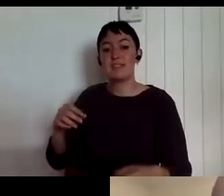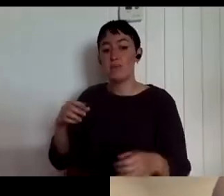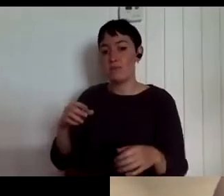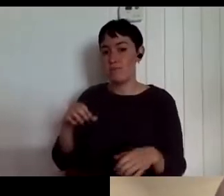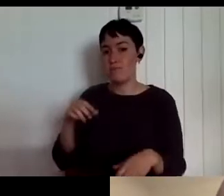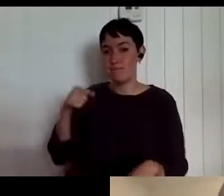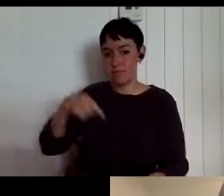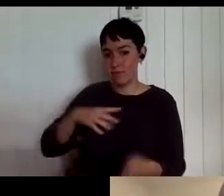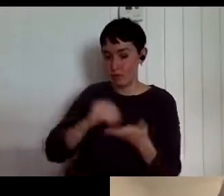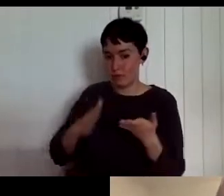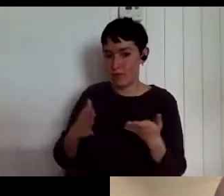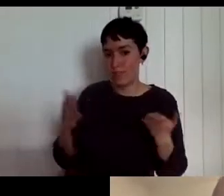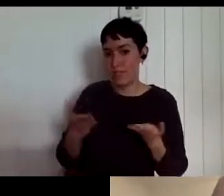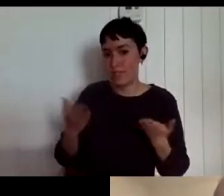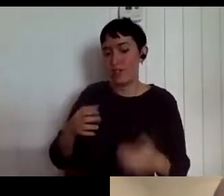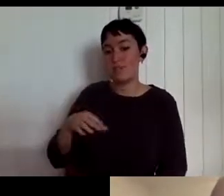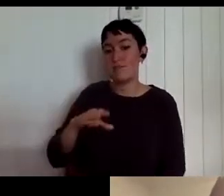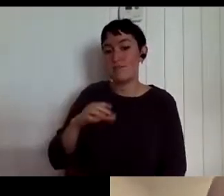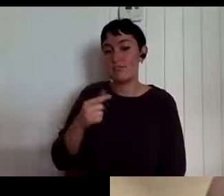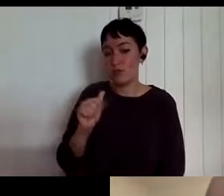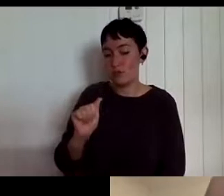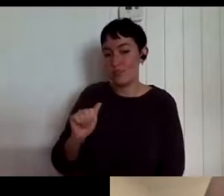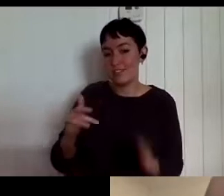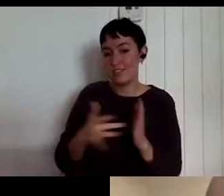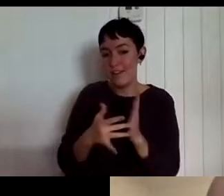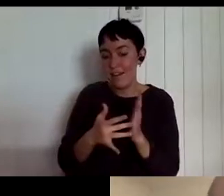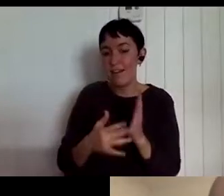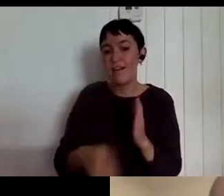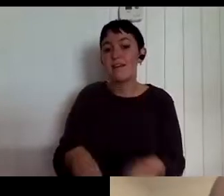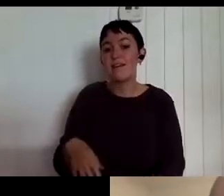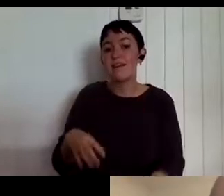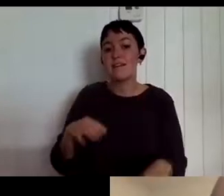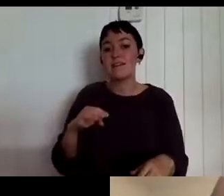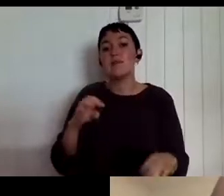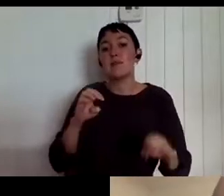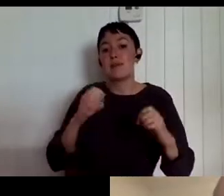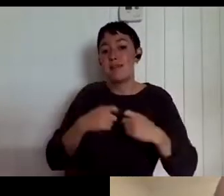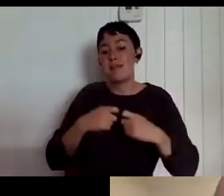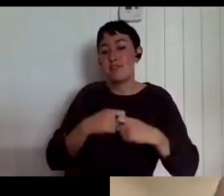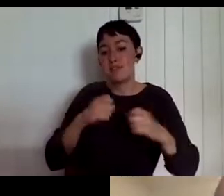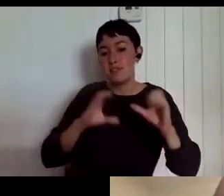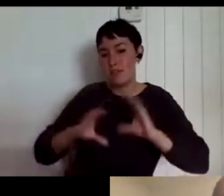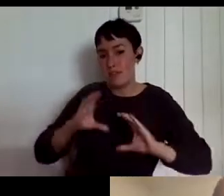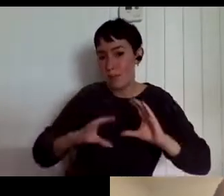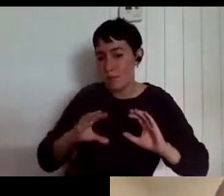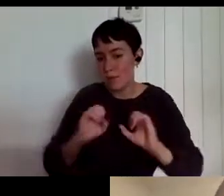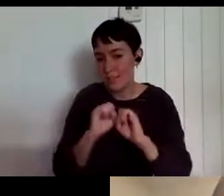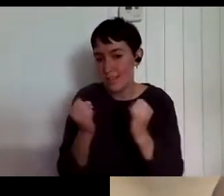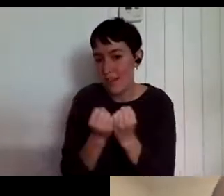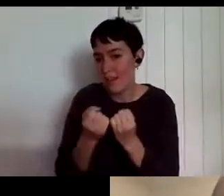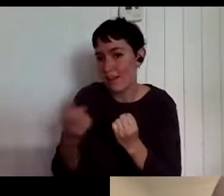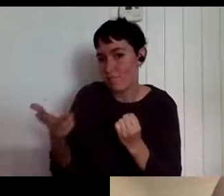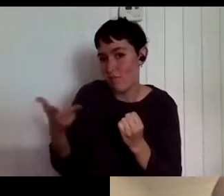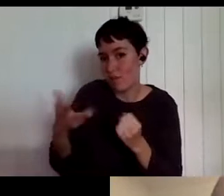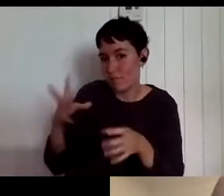Georgia Tech. I'm here today with Alex and Miguel from the Electrochemical Society at Georgia Tech. So what we work with is that we try to